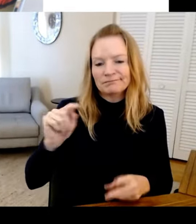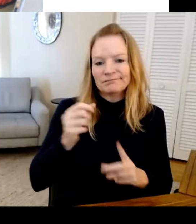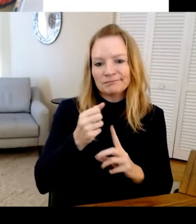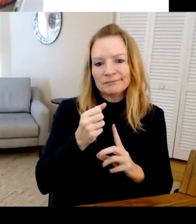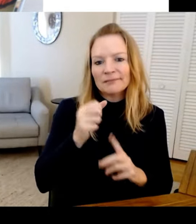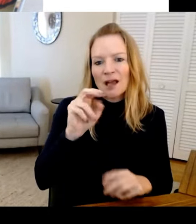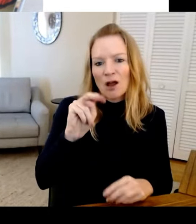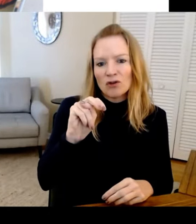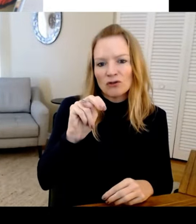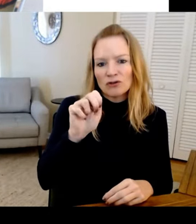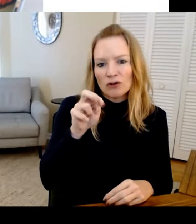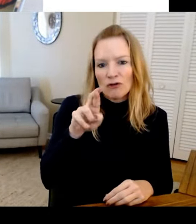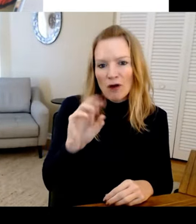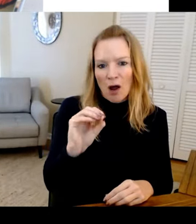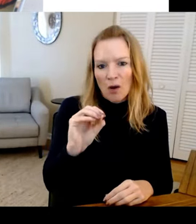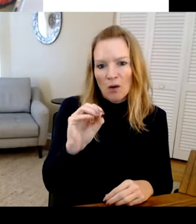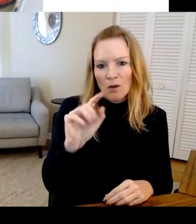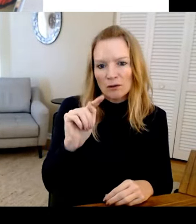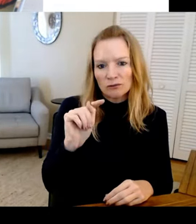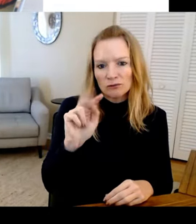called